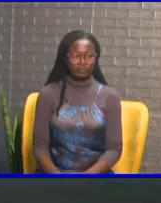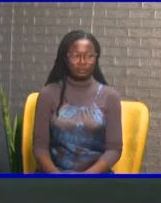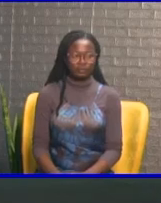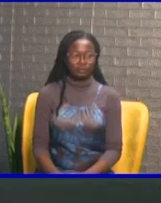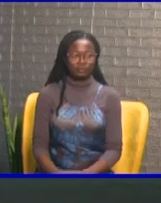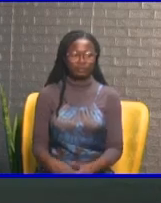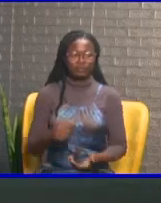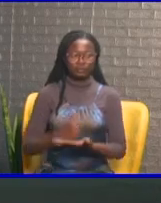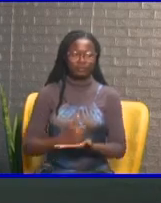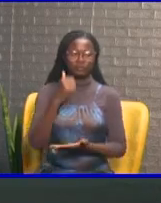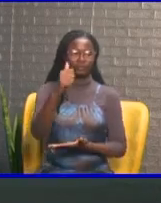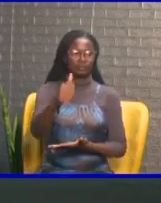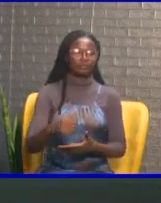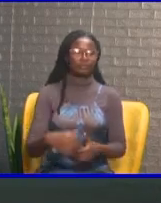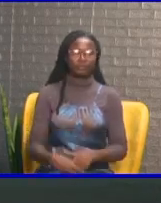Amen.